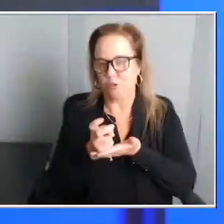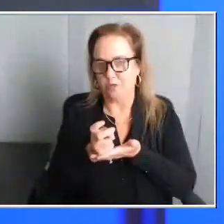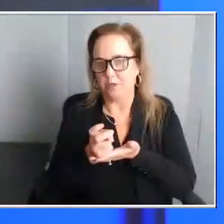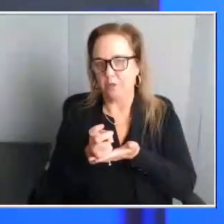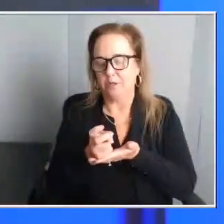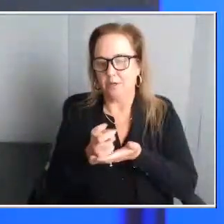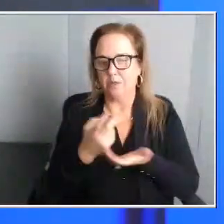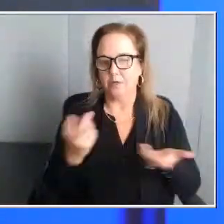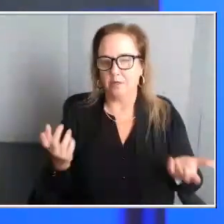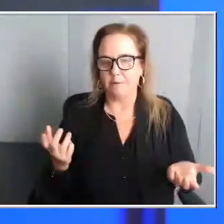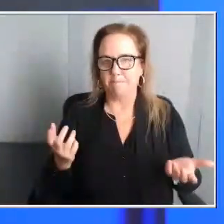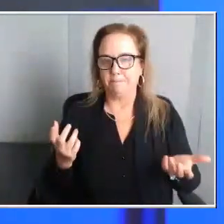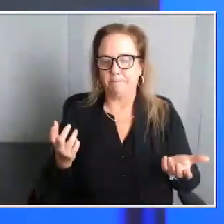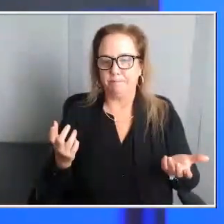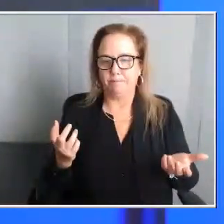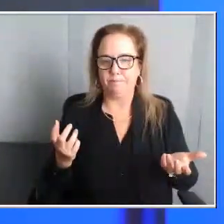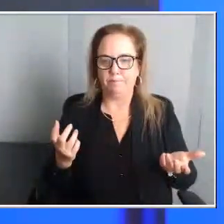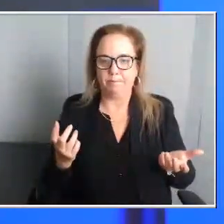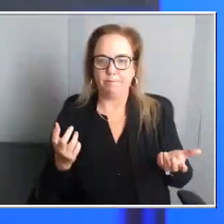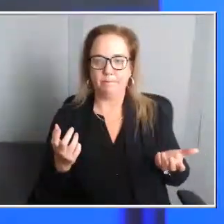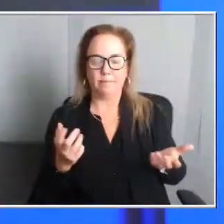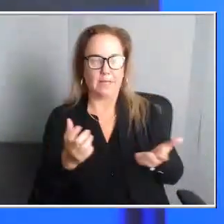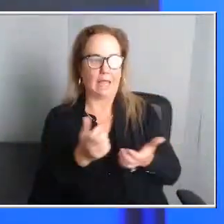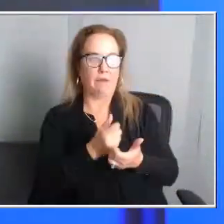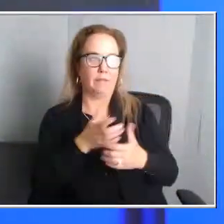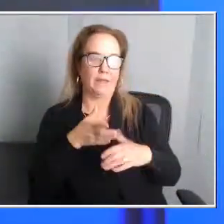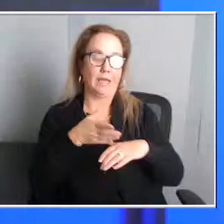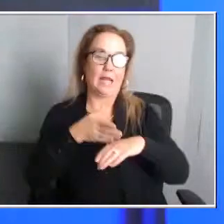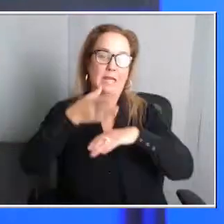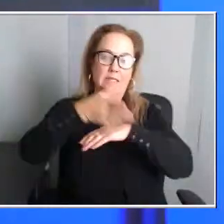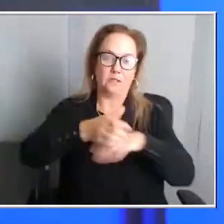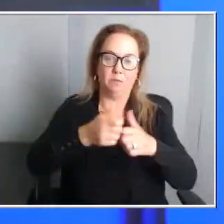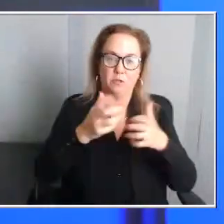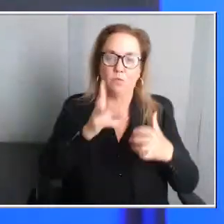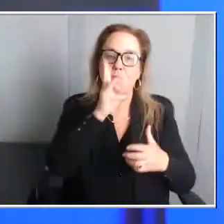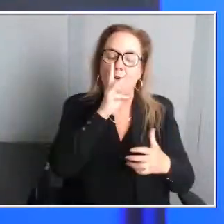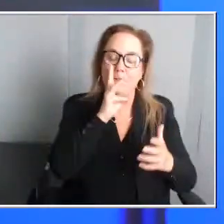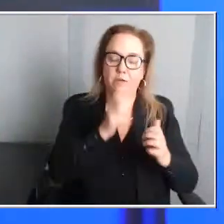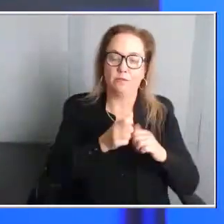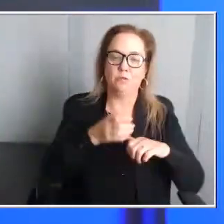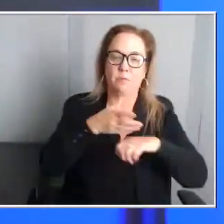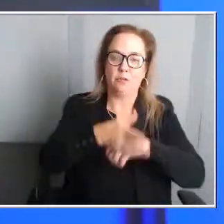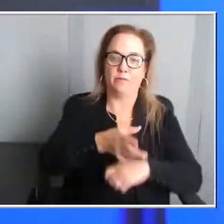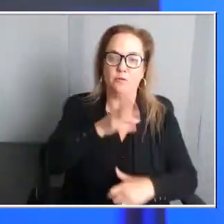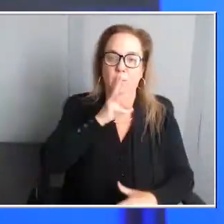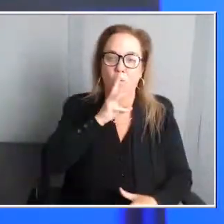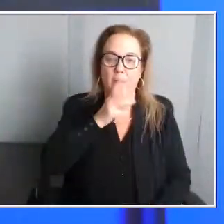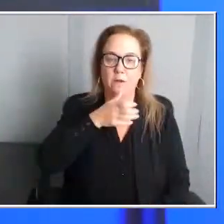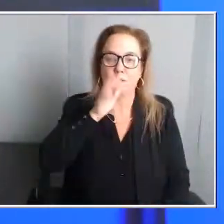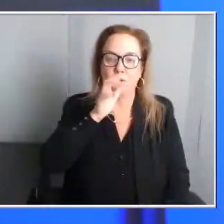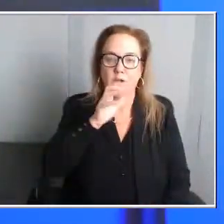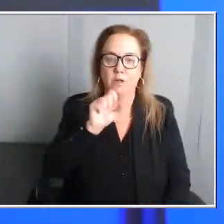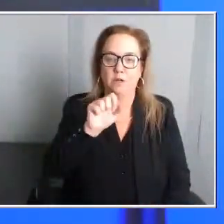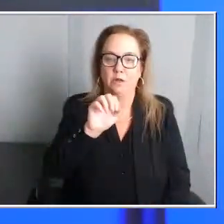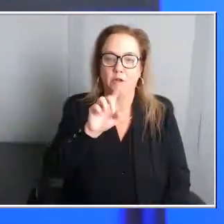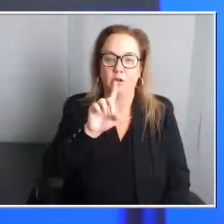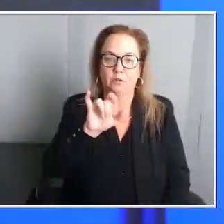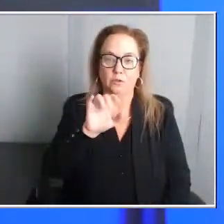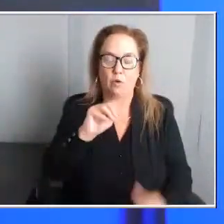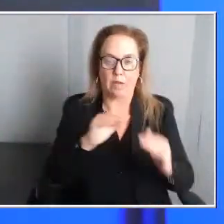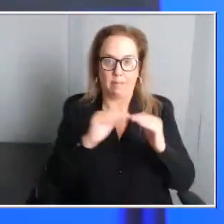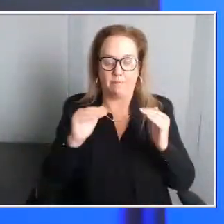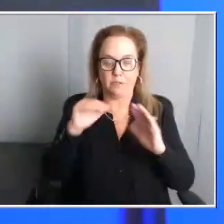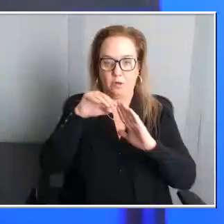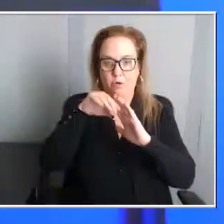is, everything in excess can be bad, so even water. And so if you drink way too much water, your sodium can go down. And when it's